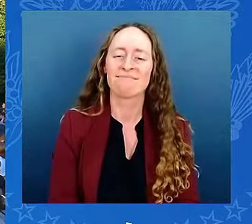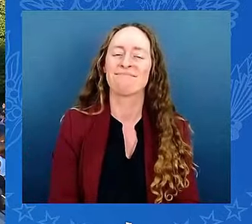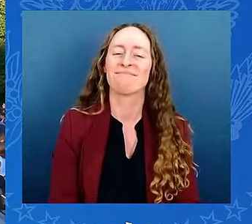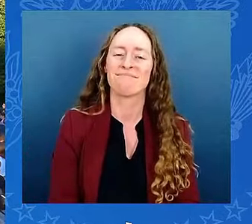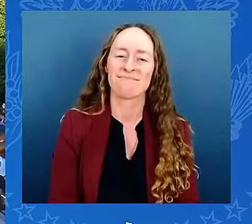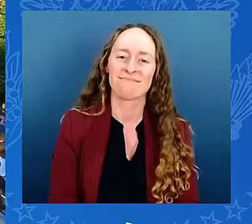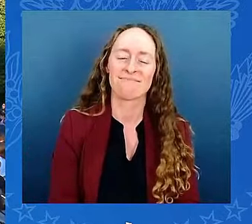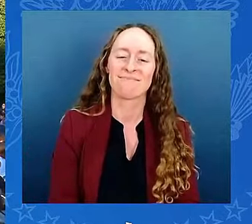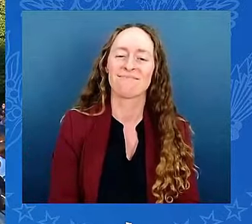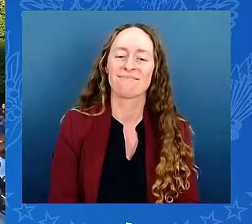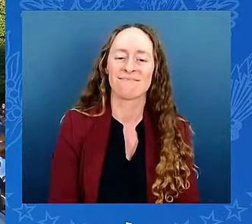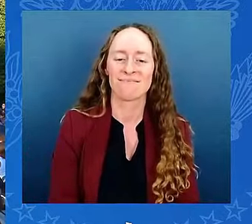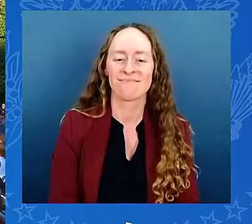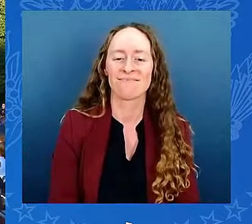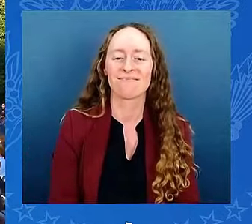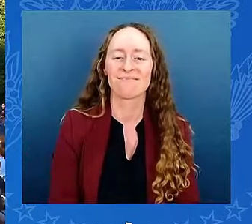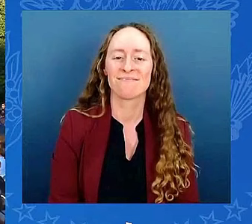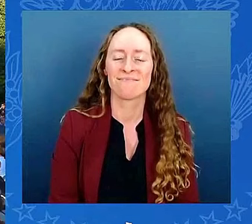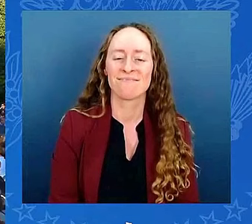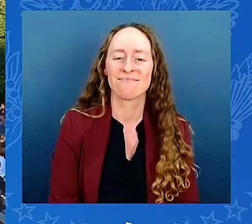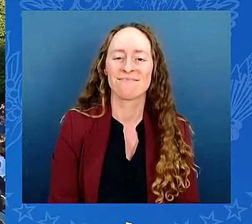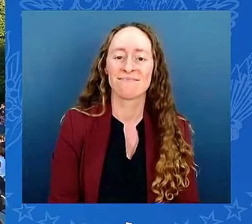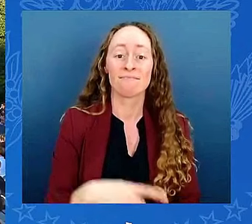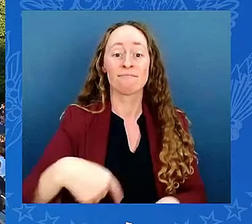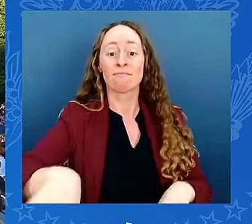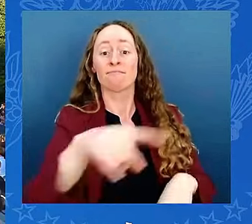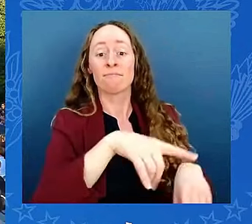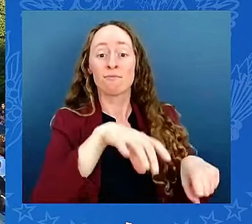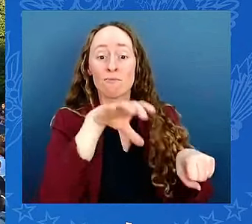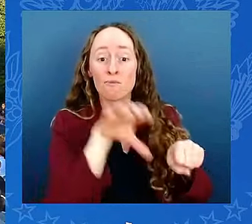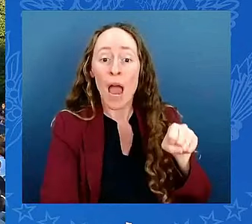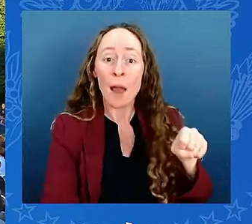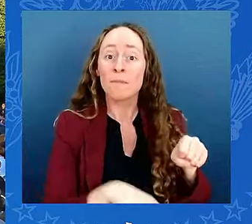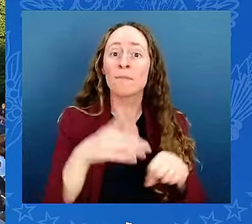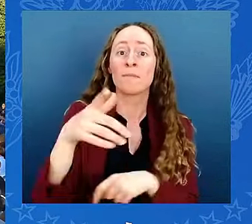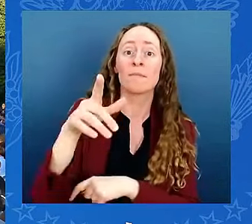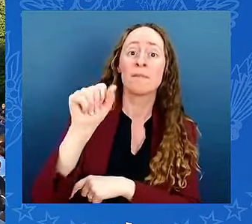While rape and sexual assaults have declined by more than 55%.